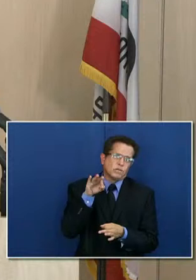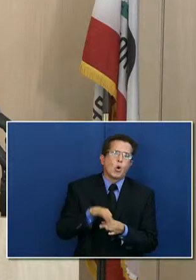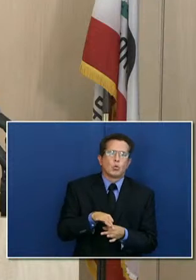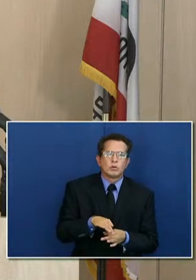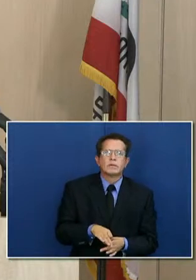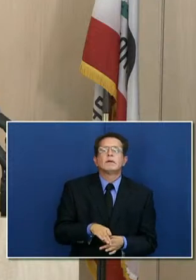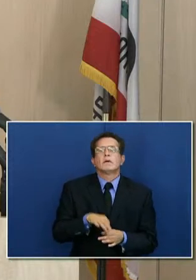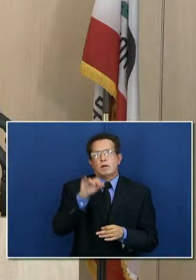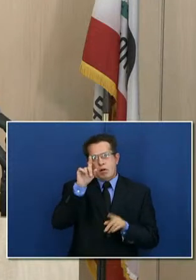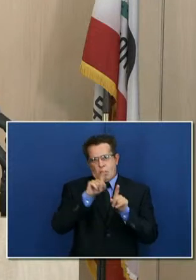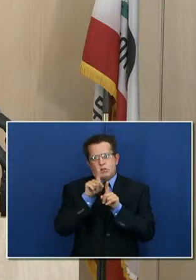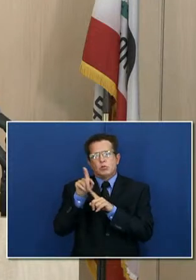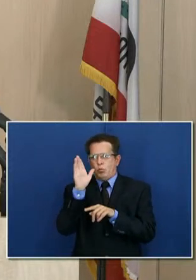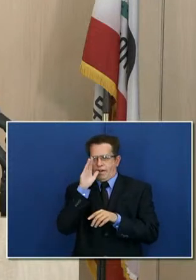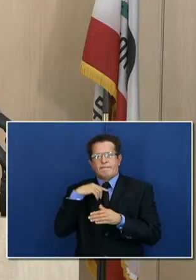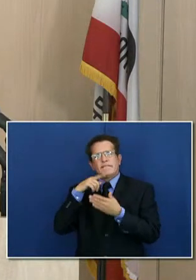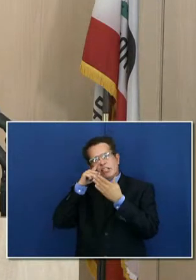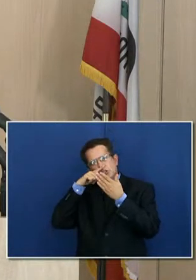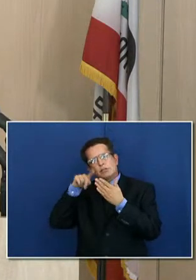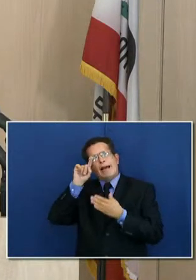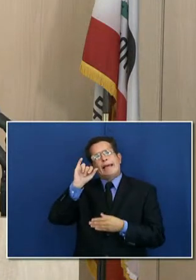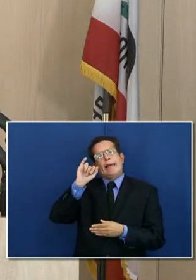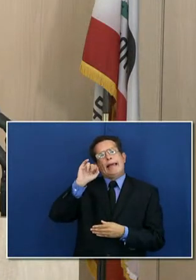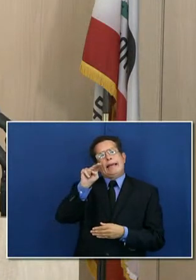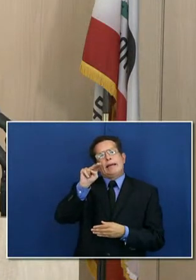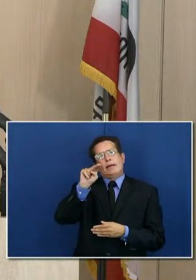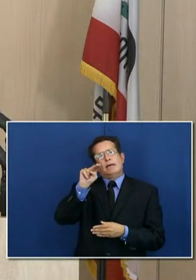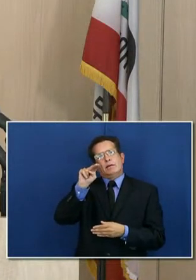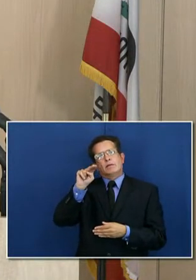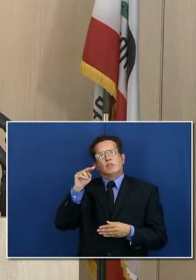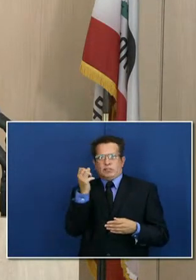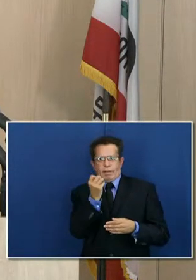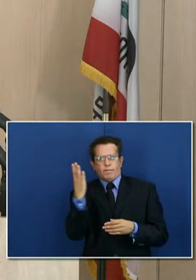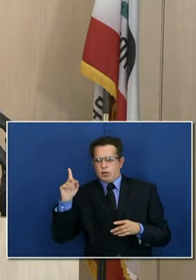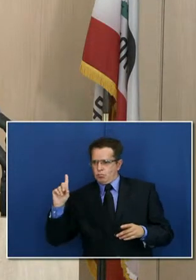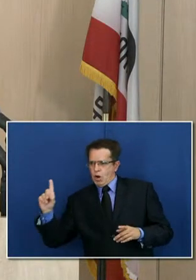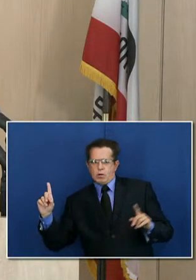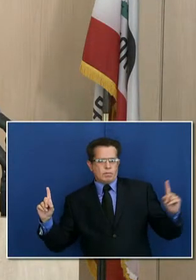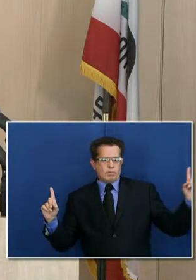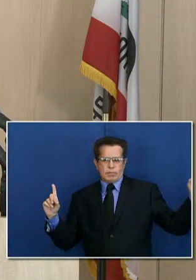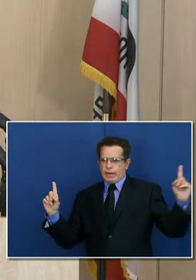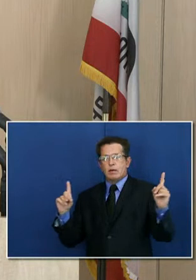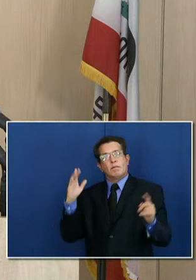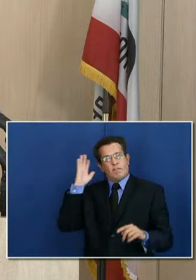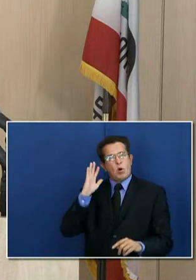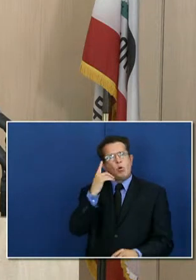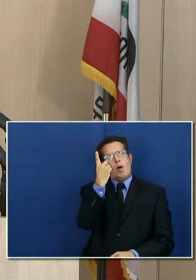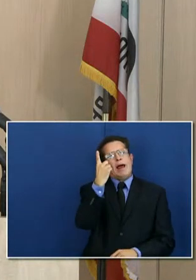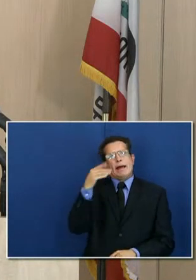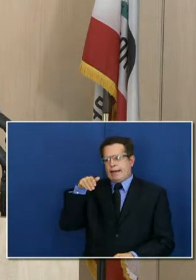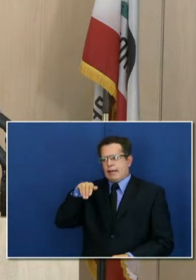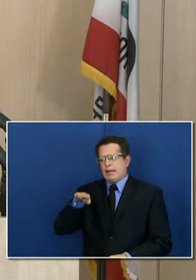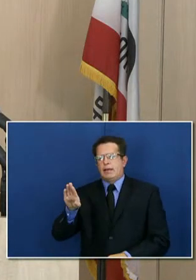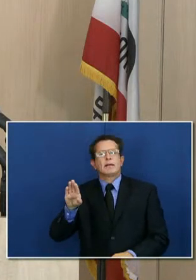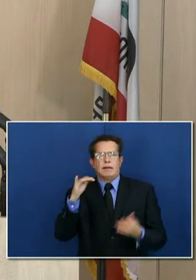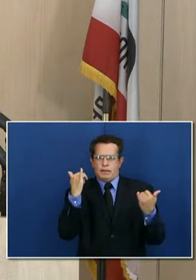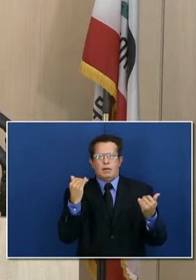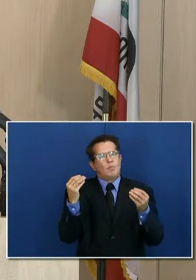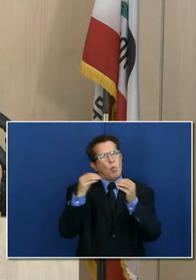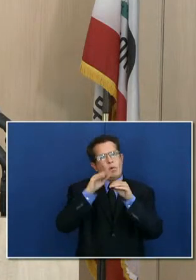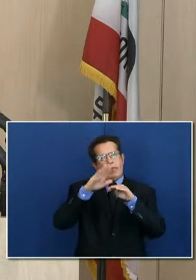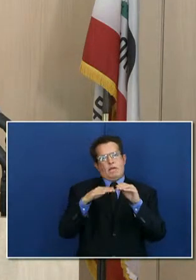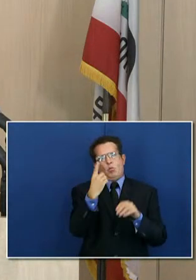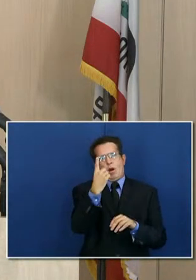be multiple check-in stations. Generally, at a polling place a voter goes to, there's only one check-in station. To ensure that we are able